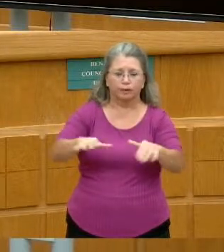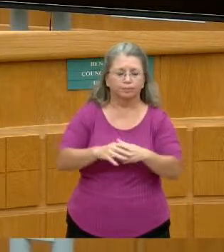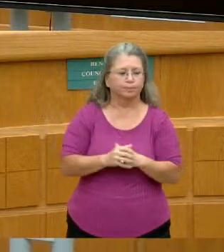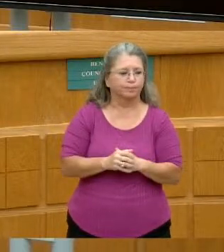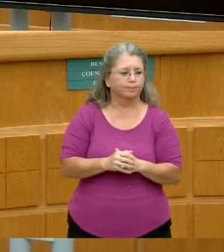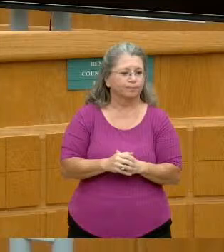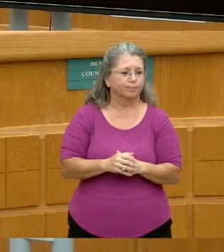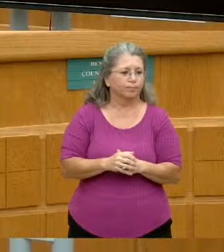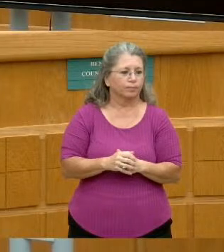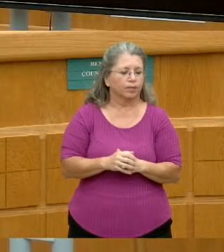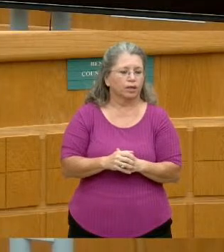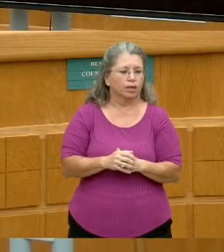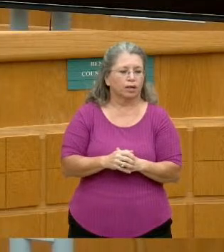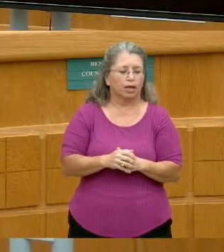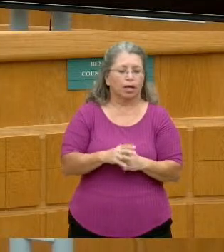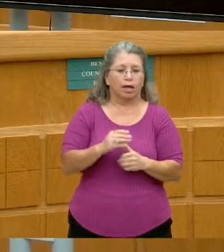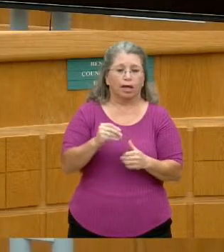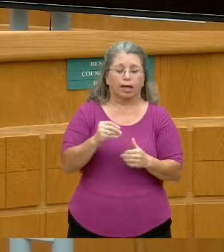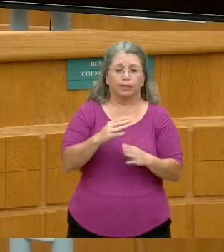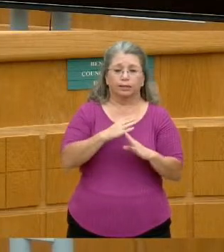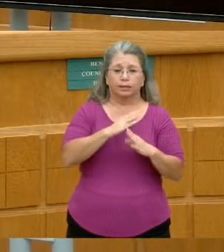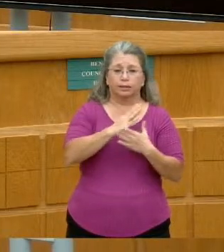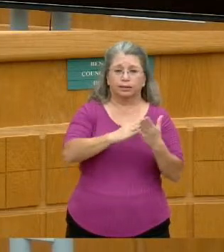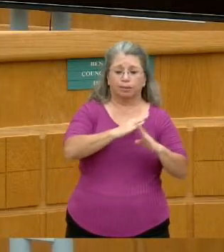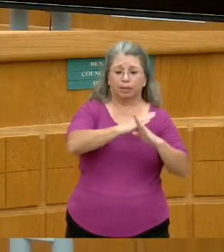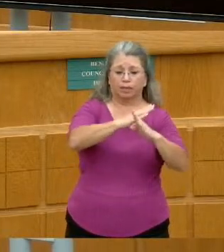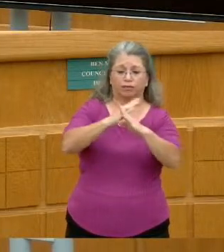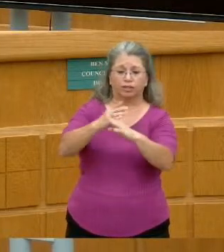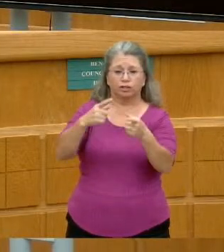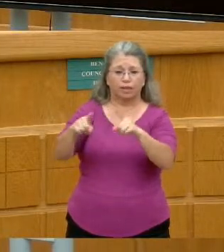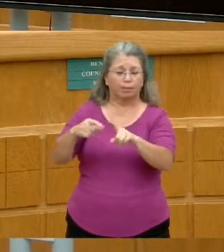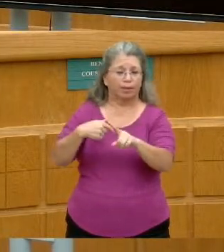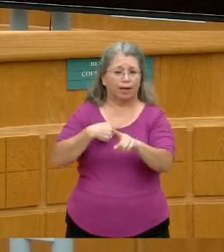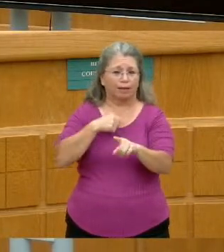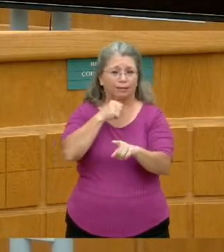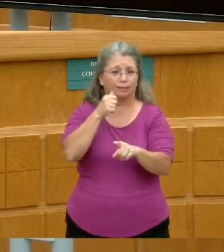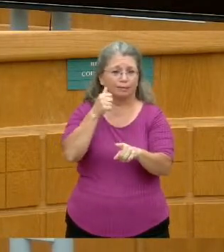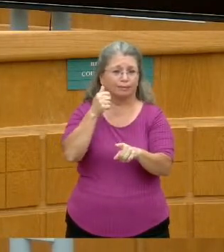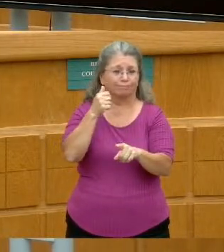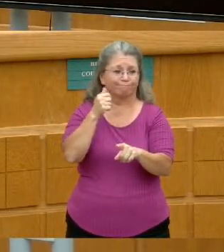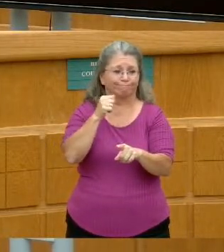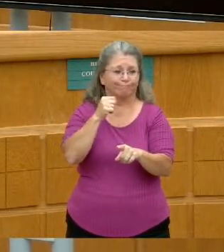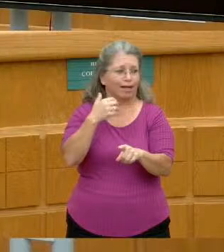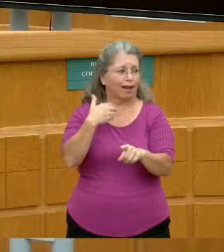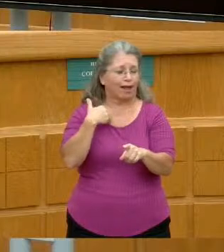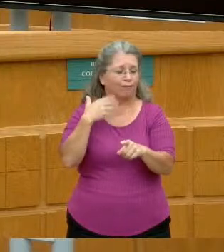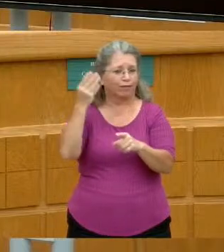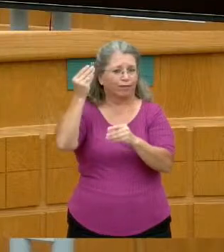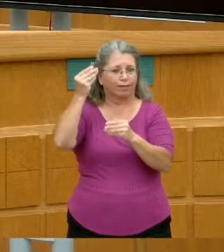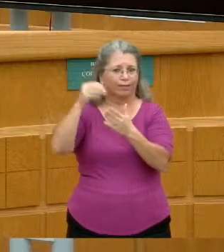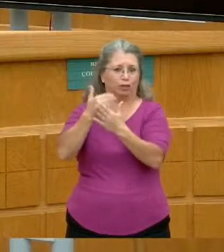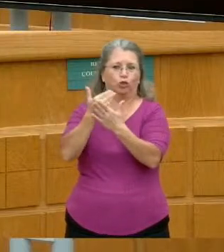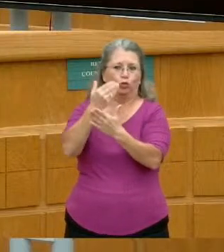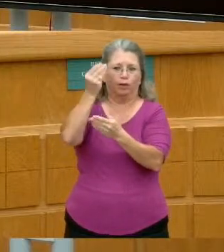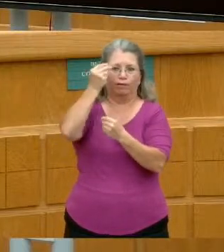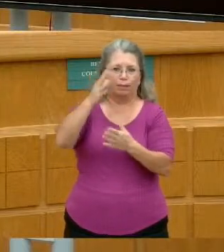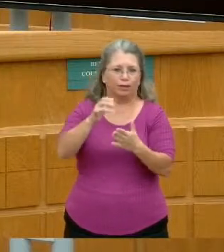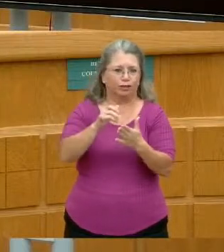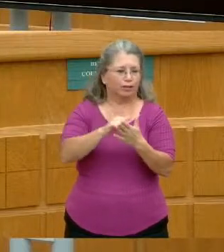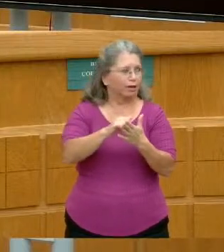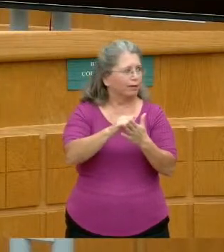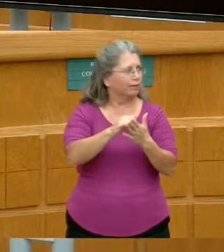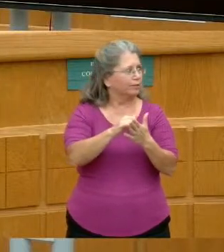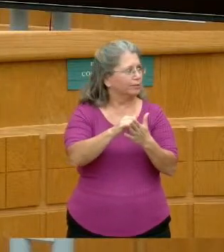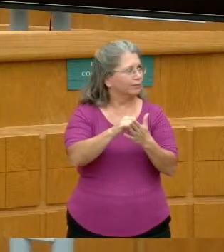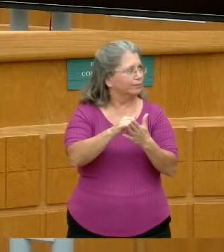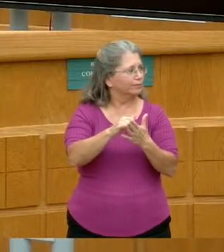Interventions that are happening, I wasn't aware of the new interventions before I made this slide, so this was as of 3 o'clock today.